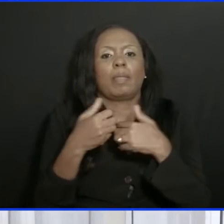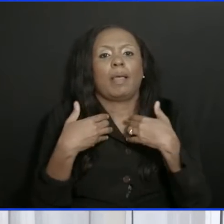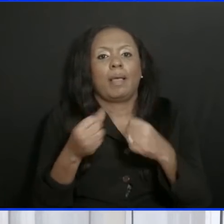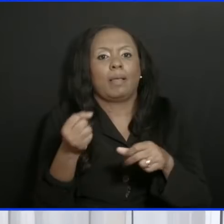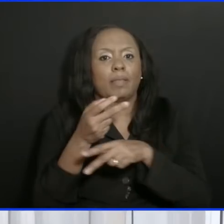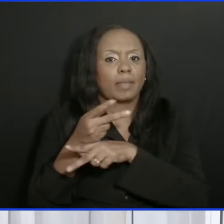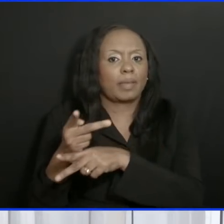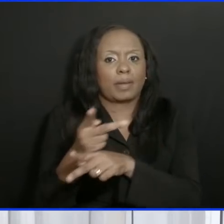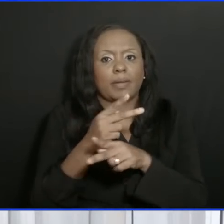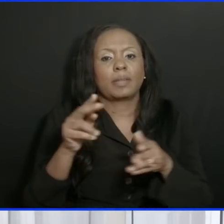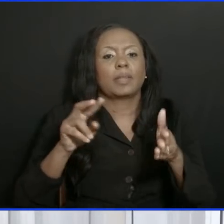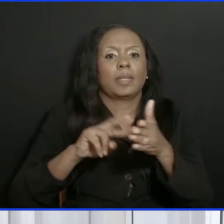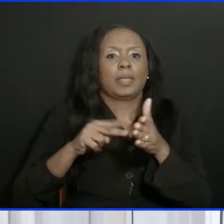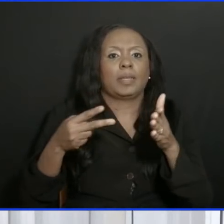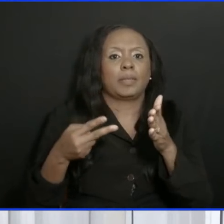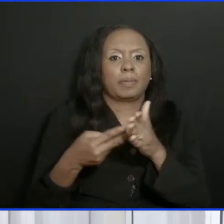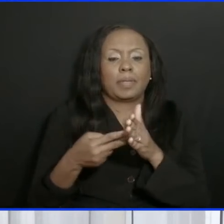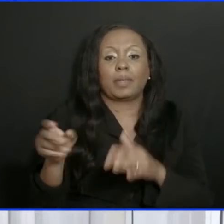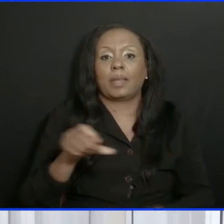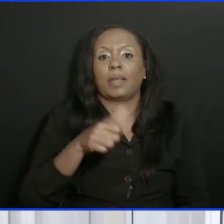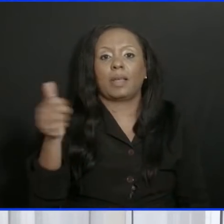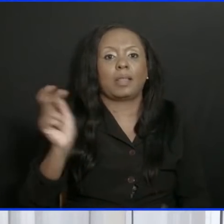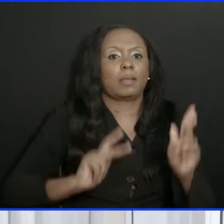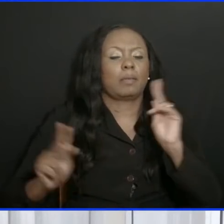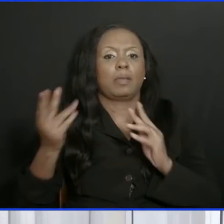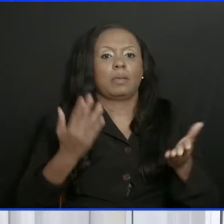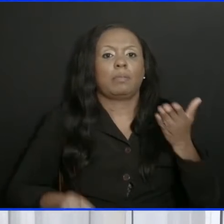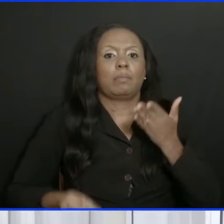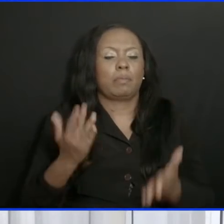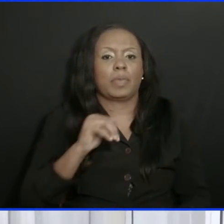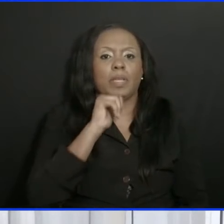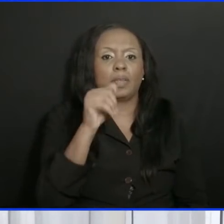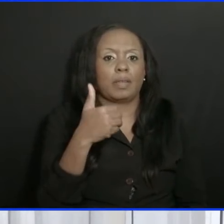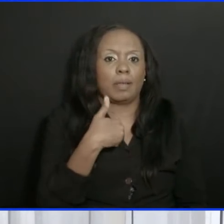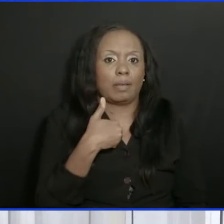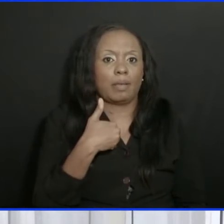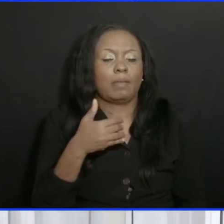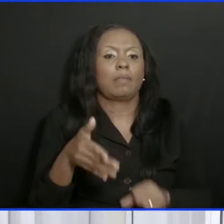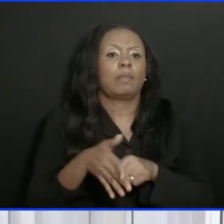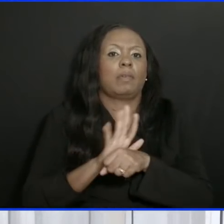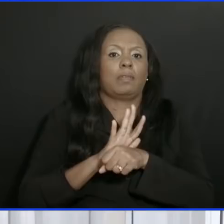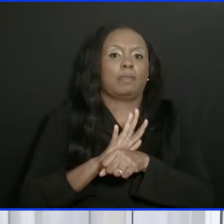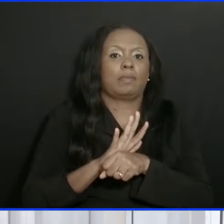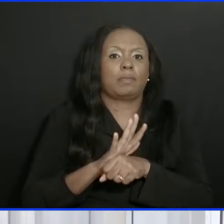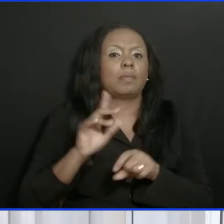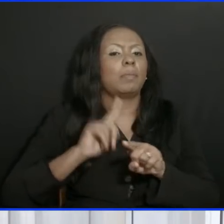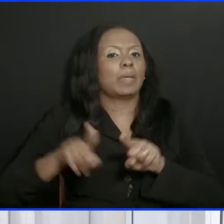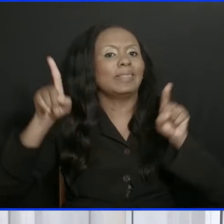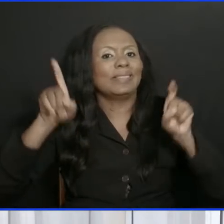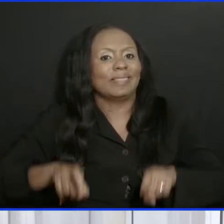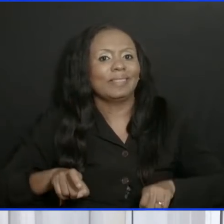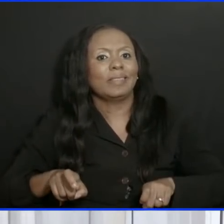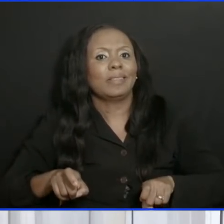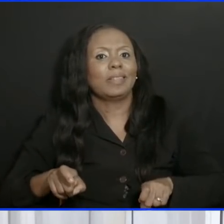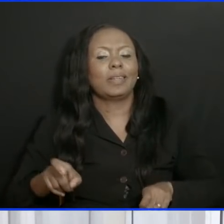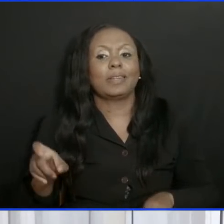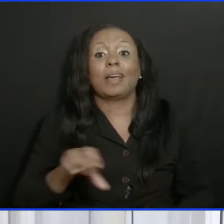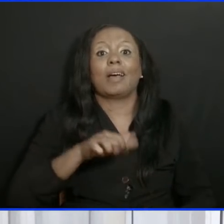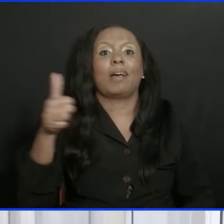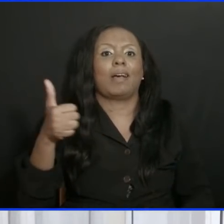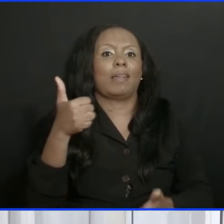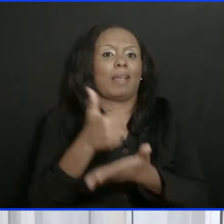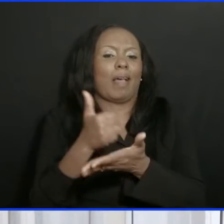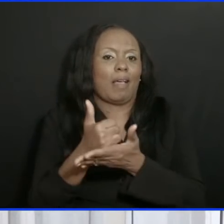have implications for others who may not have COVID, but who require the services of our healthcare system just as